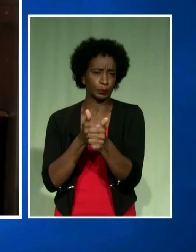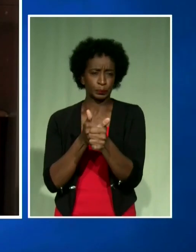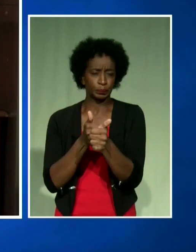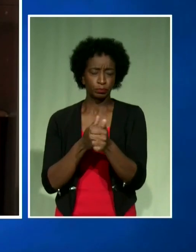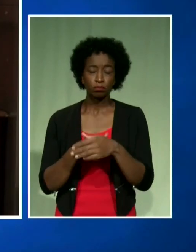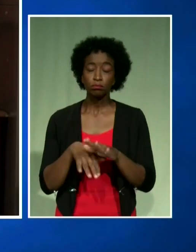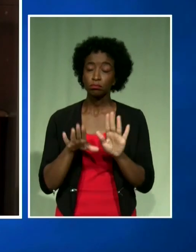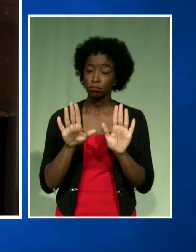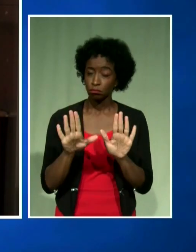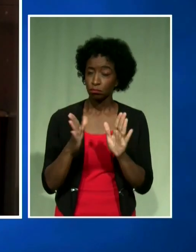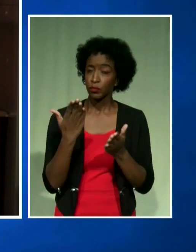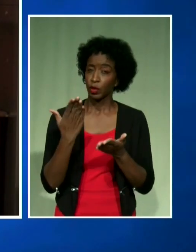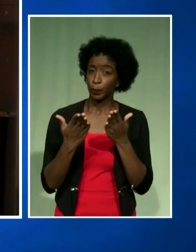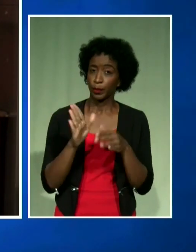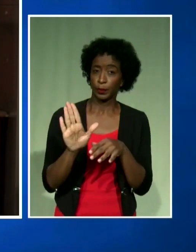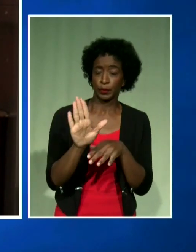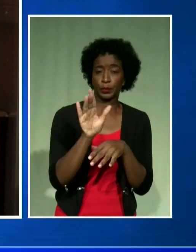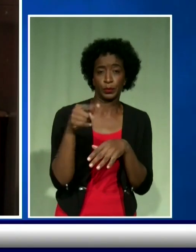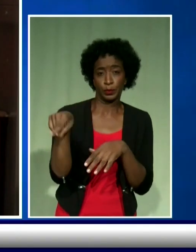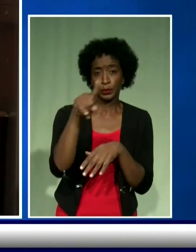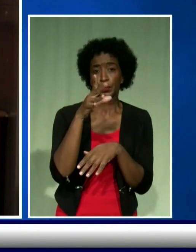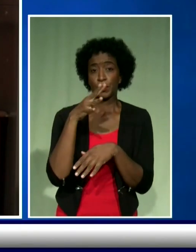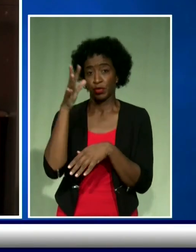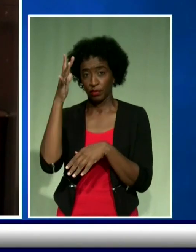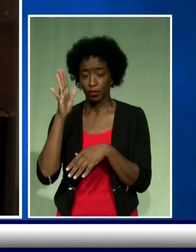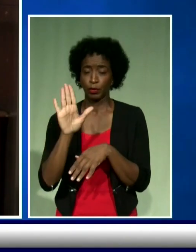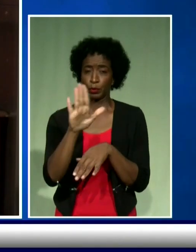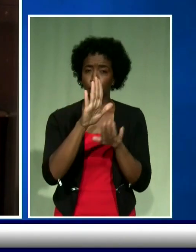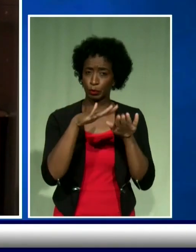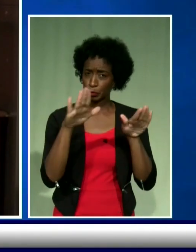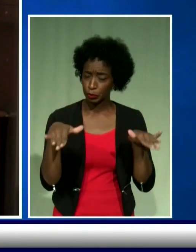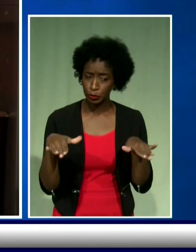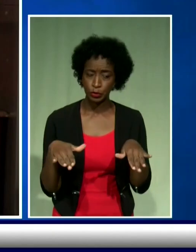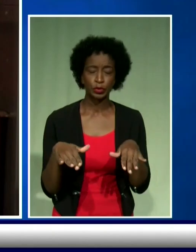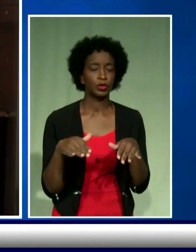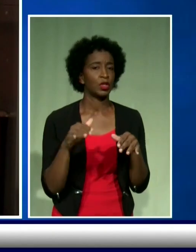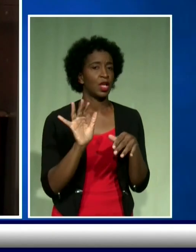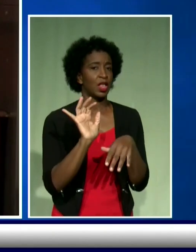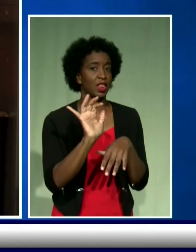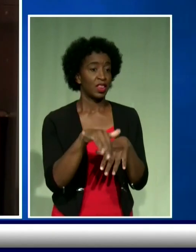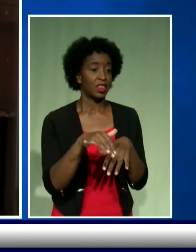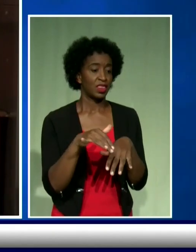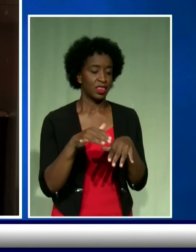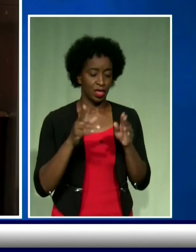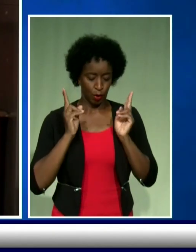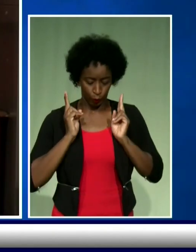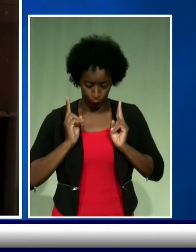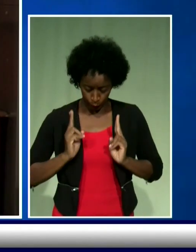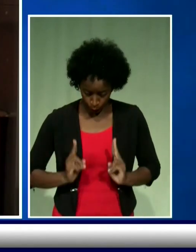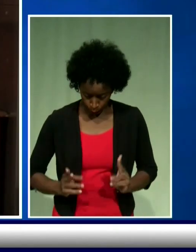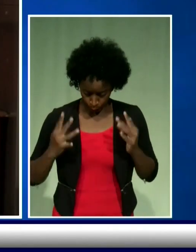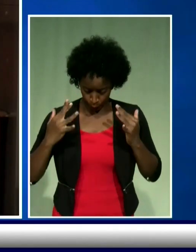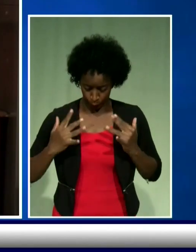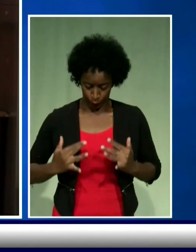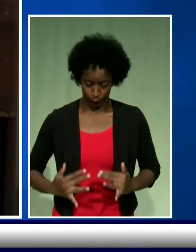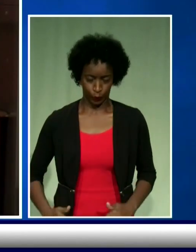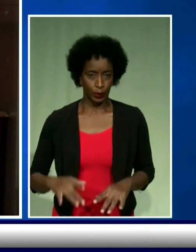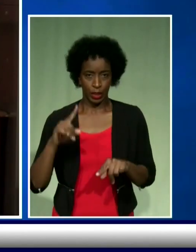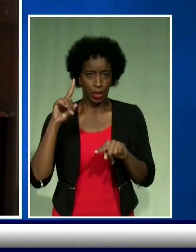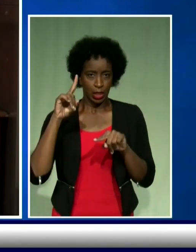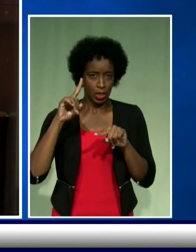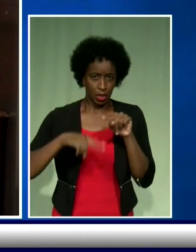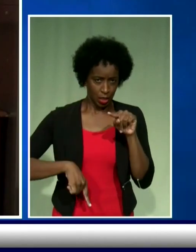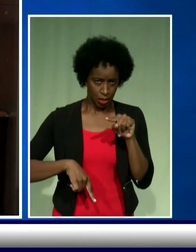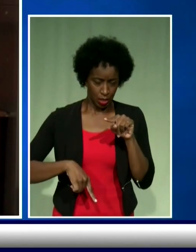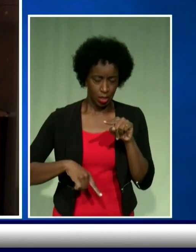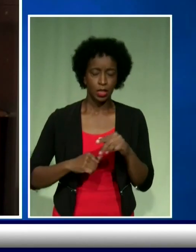is unable to wear the full school uniform, new or reused, from the first day of school